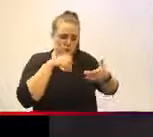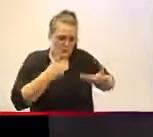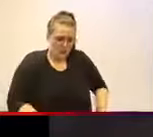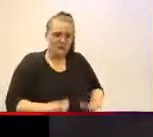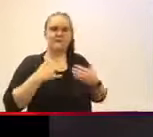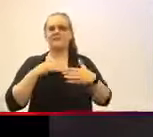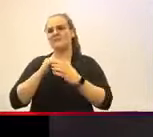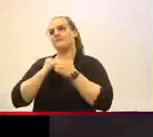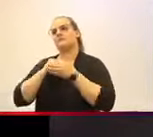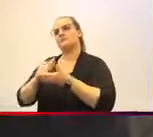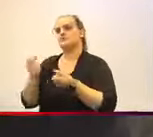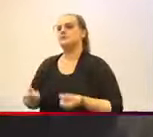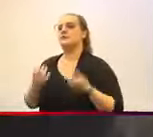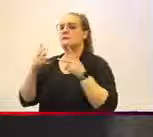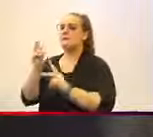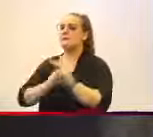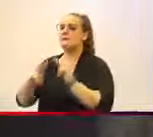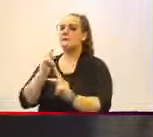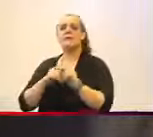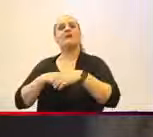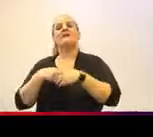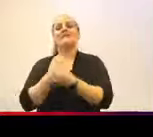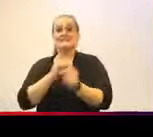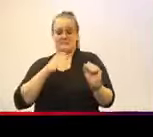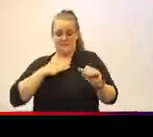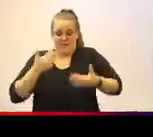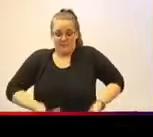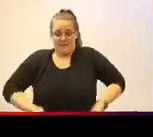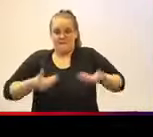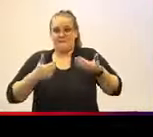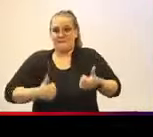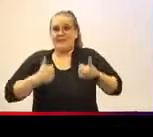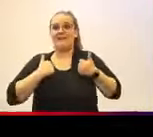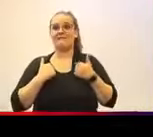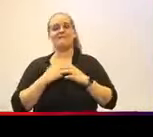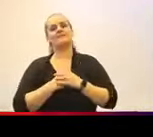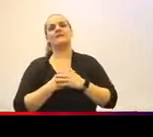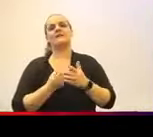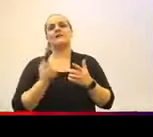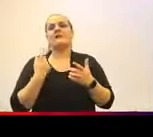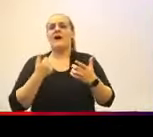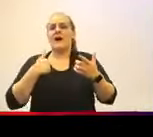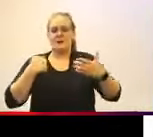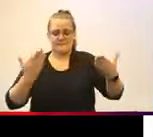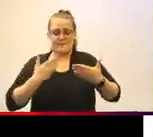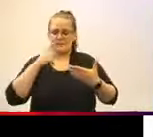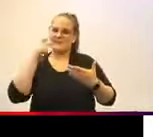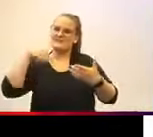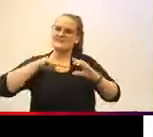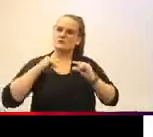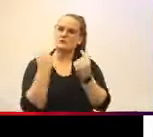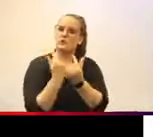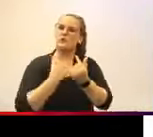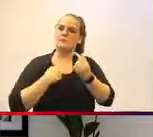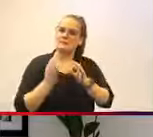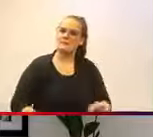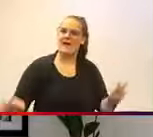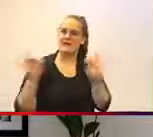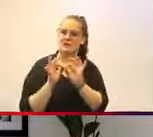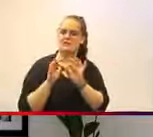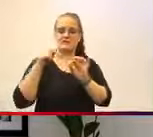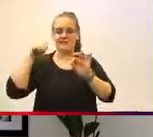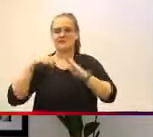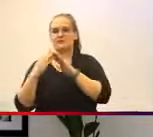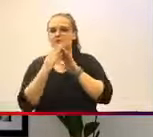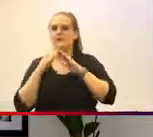youth. Inside Out Youth Services saved my life. I'm here because this work matters. The youth matter. This community matters. All of